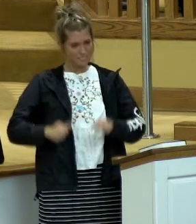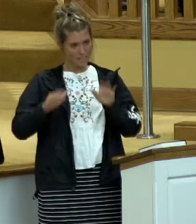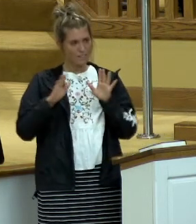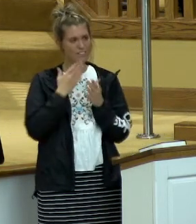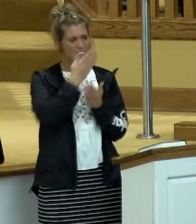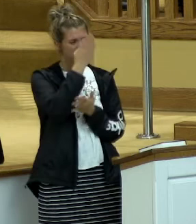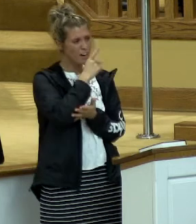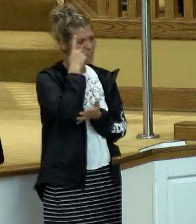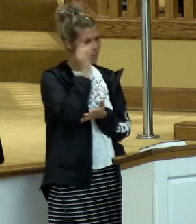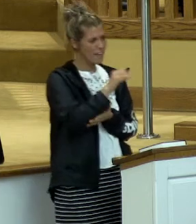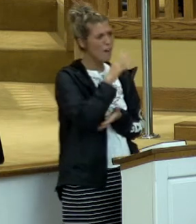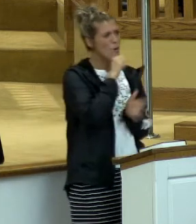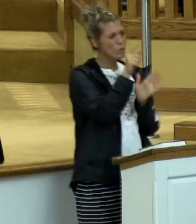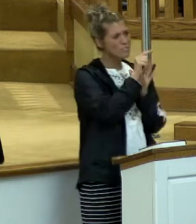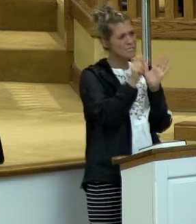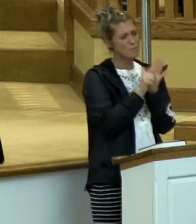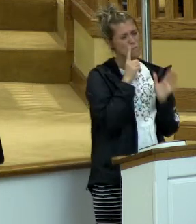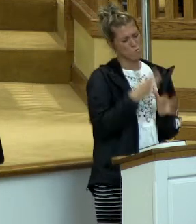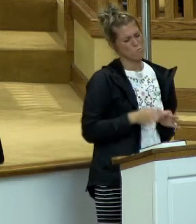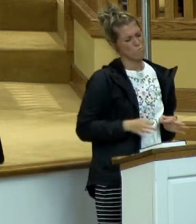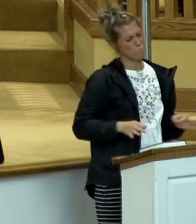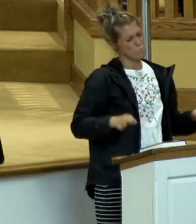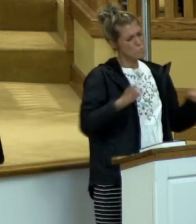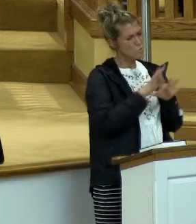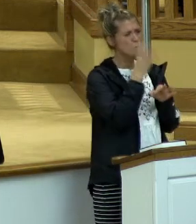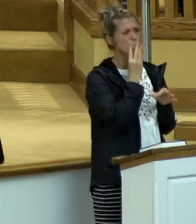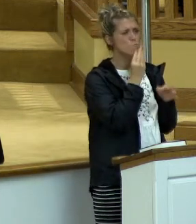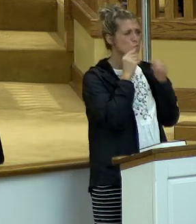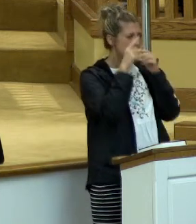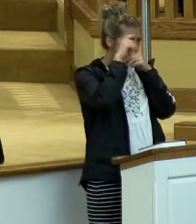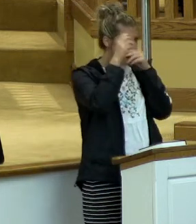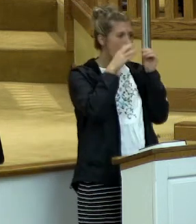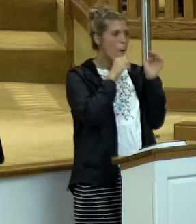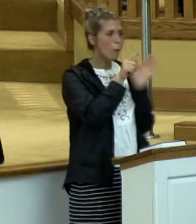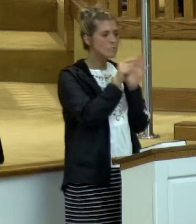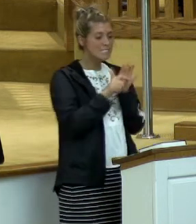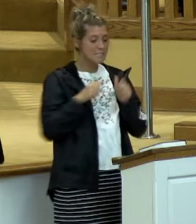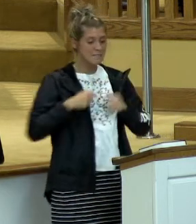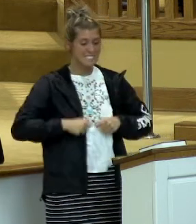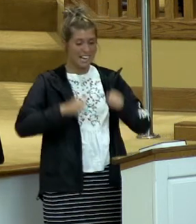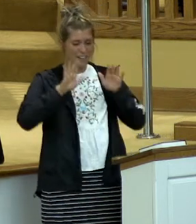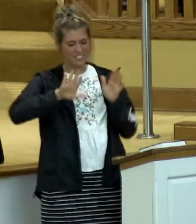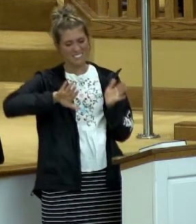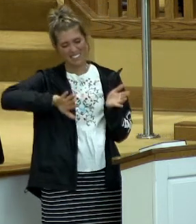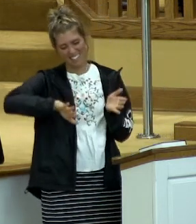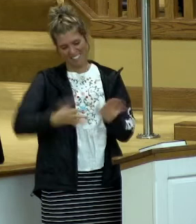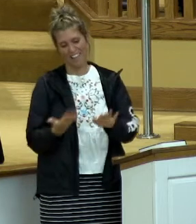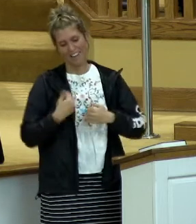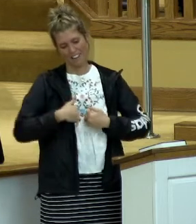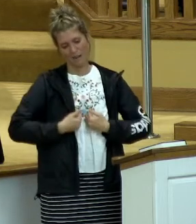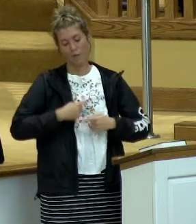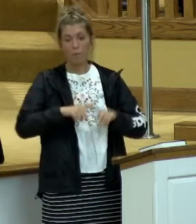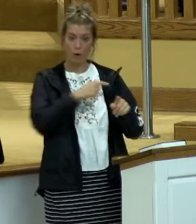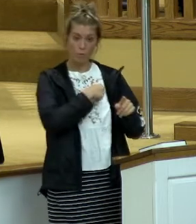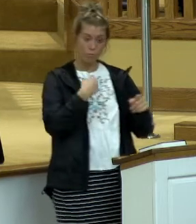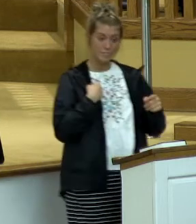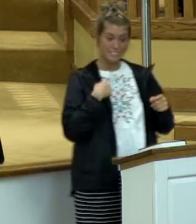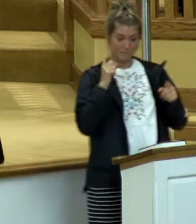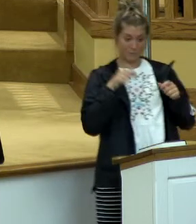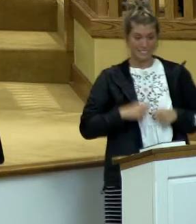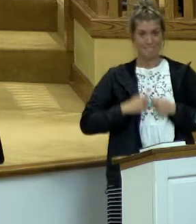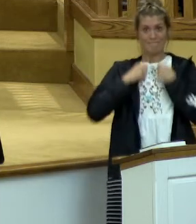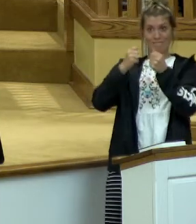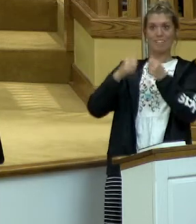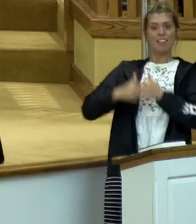Boy, thank God for that. The Old Testament, that's so significant in the Jewish realm, because in the Old Testament they sacrificed dead sacrifices, but we are to be presented